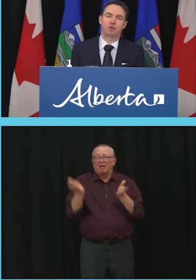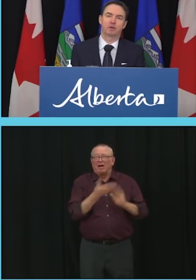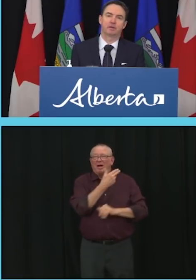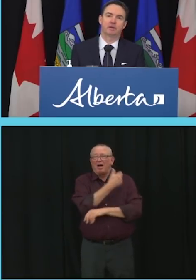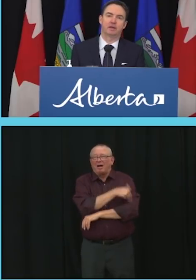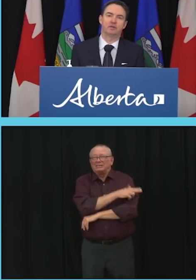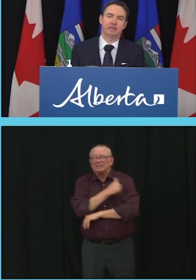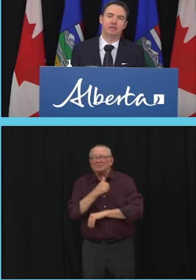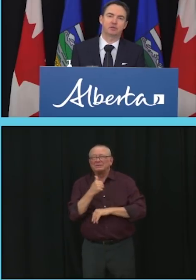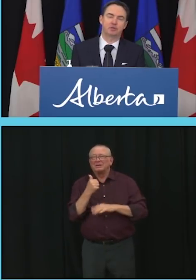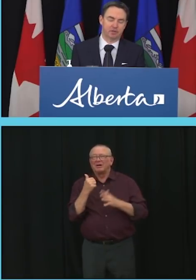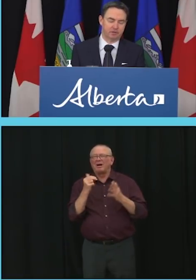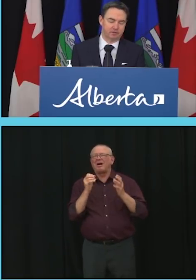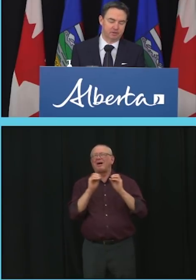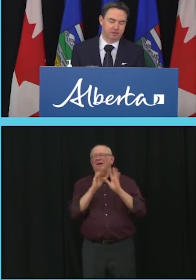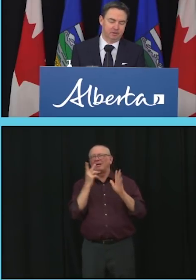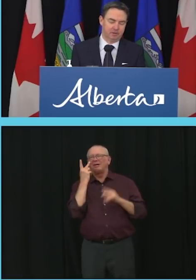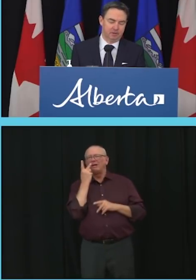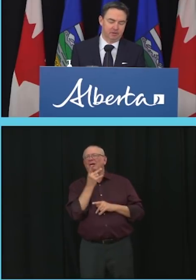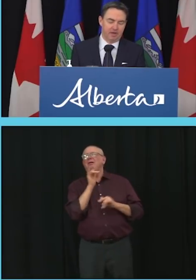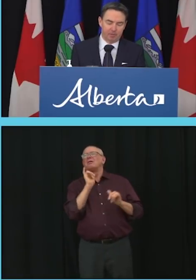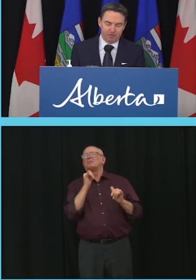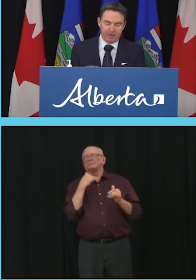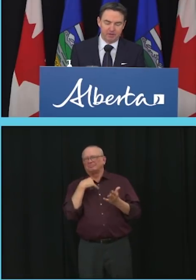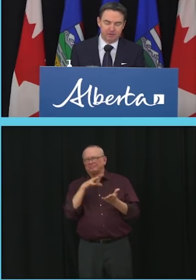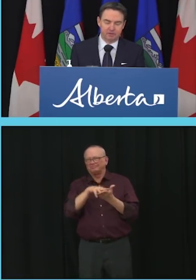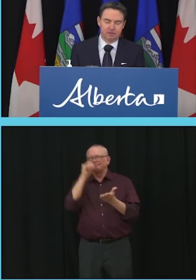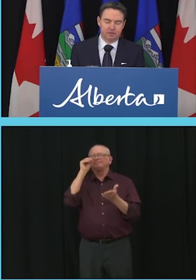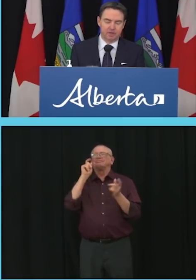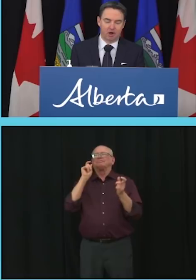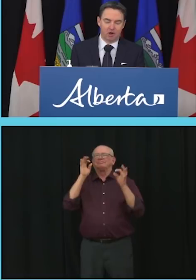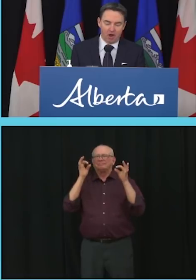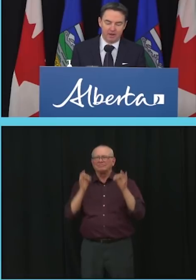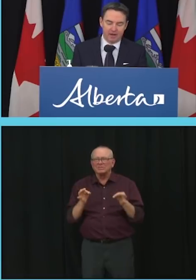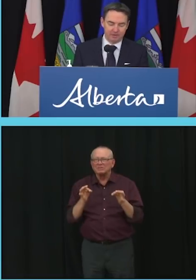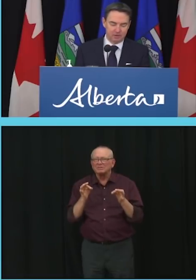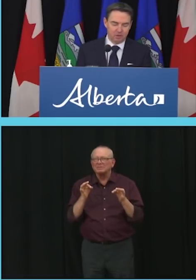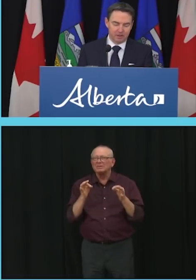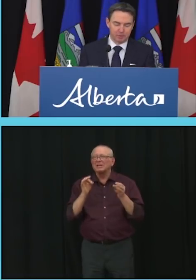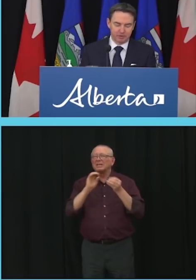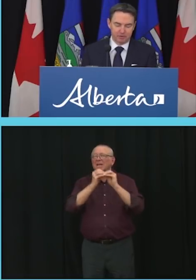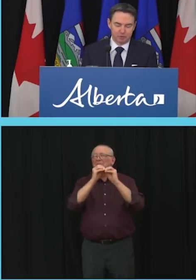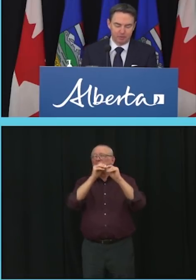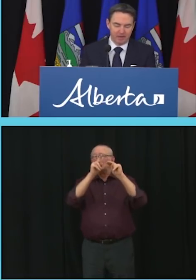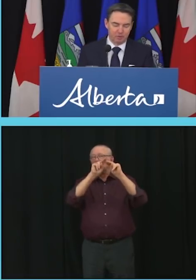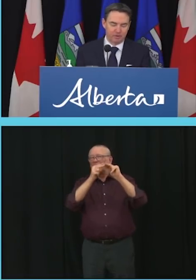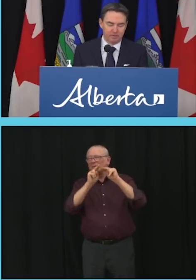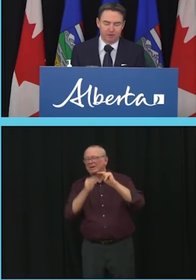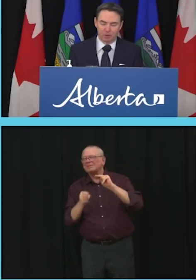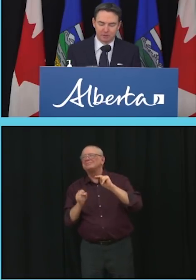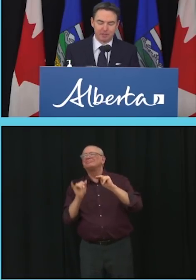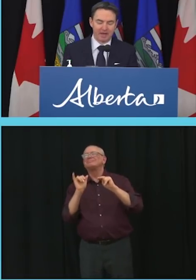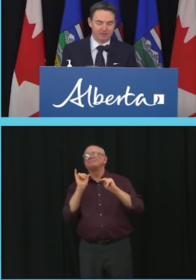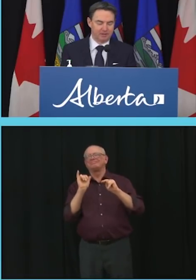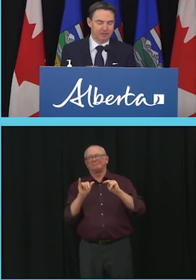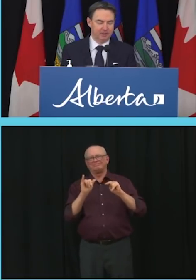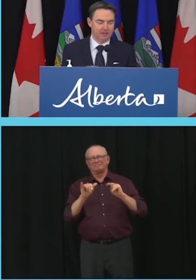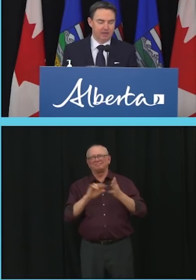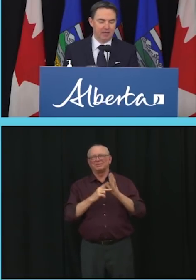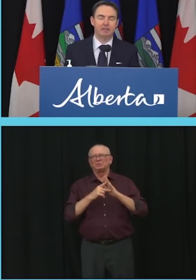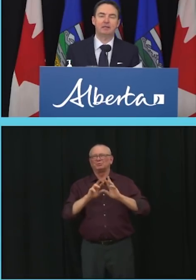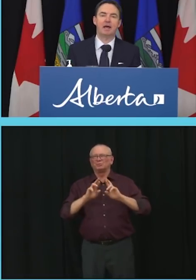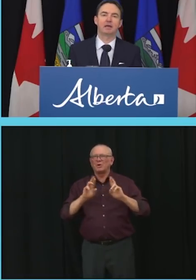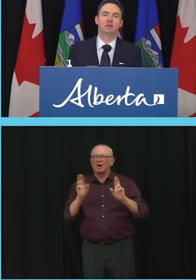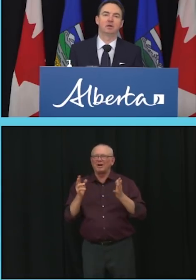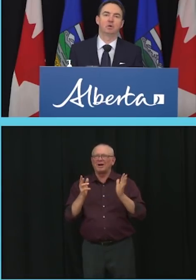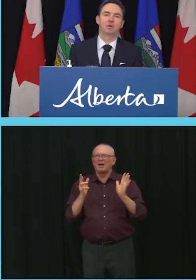move forward and to ease restrictions. The number of patients in our non-ICU hospital units remains within their normal capacity